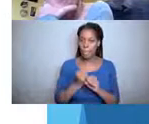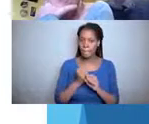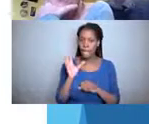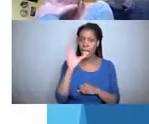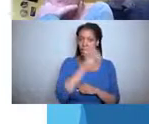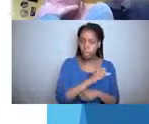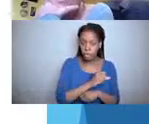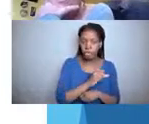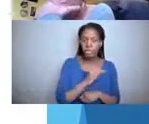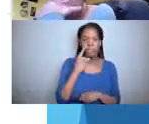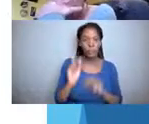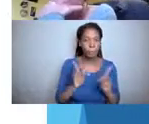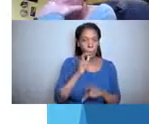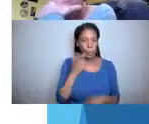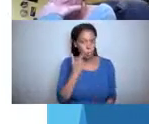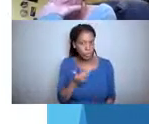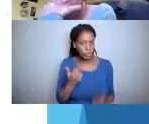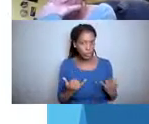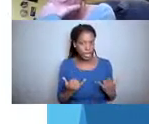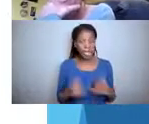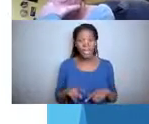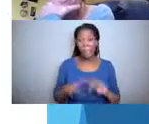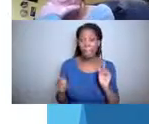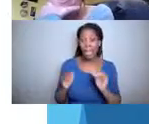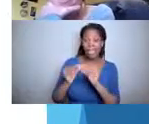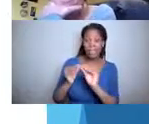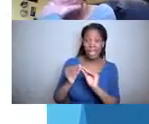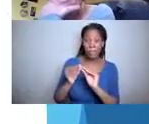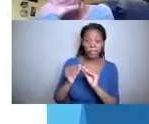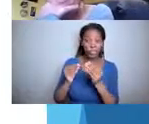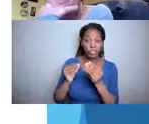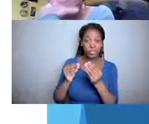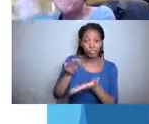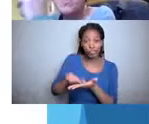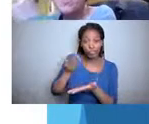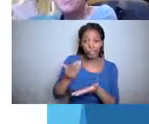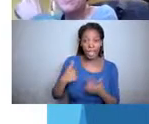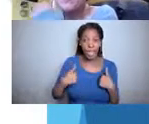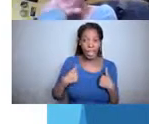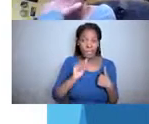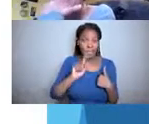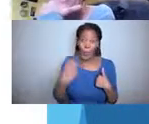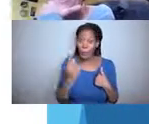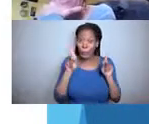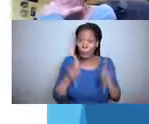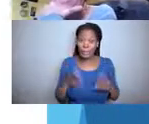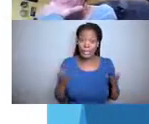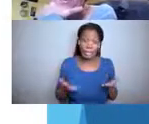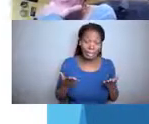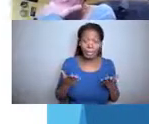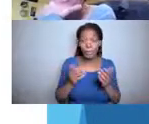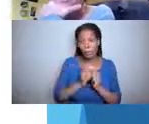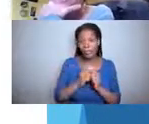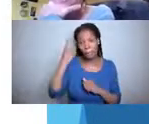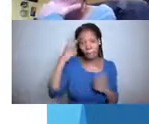statistically speaking i'm not the only one here with mental health and addiction challenges statistically speaking and so